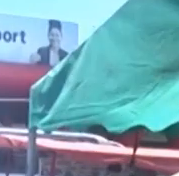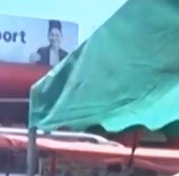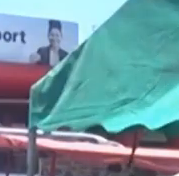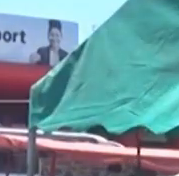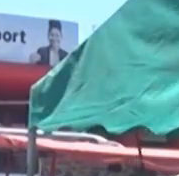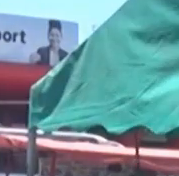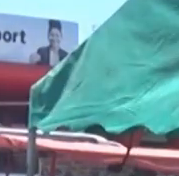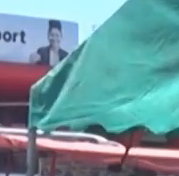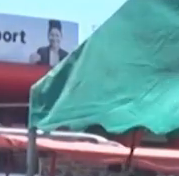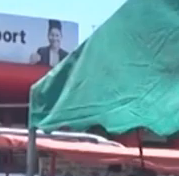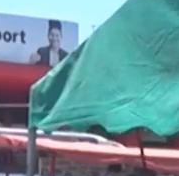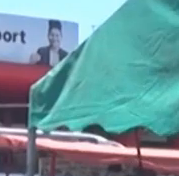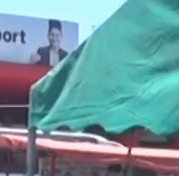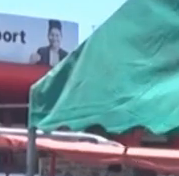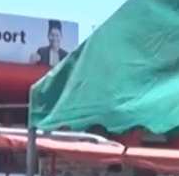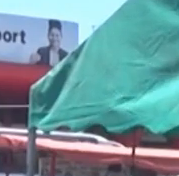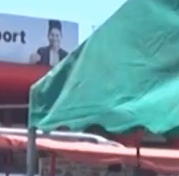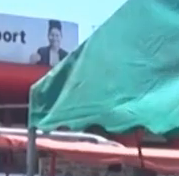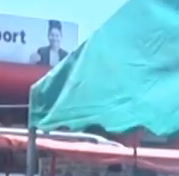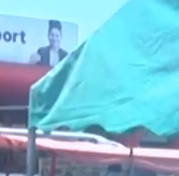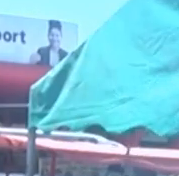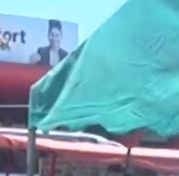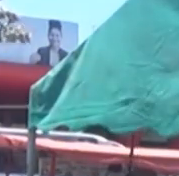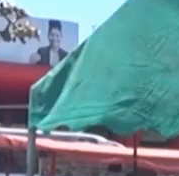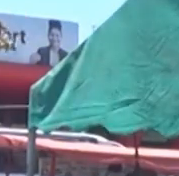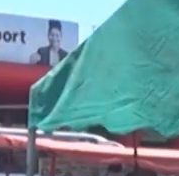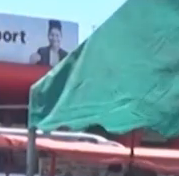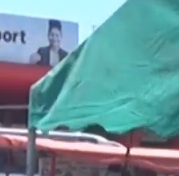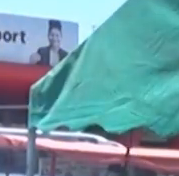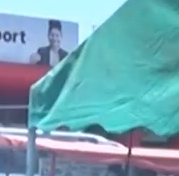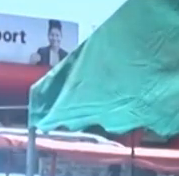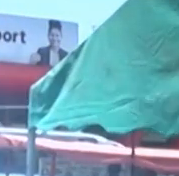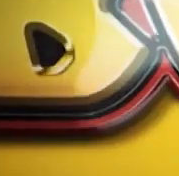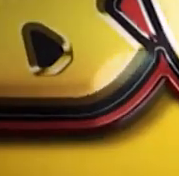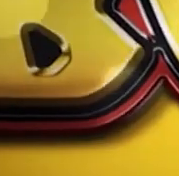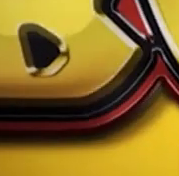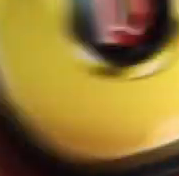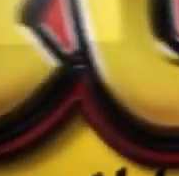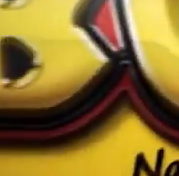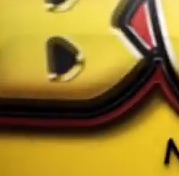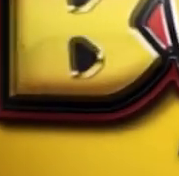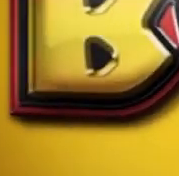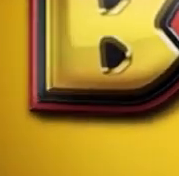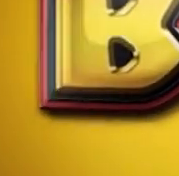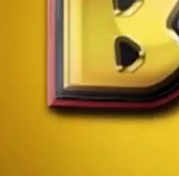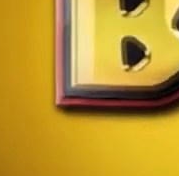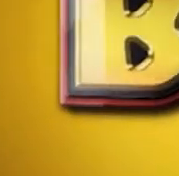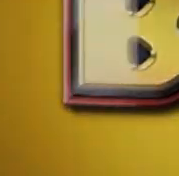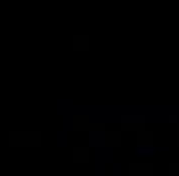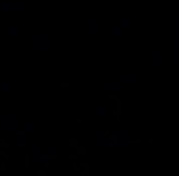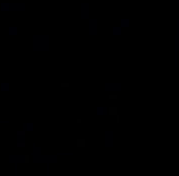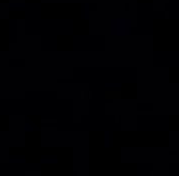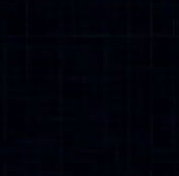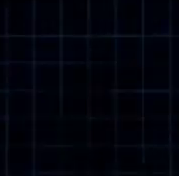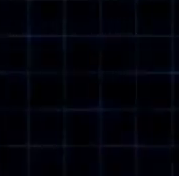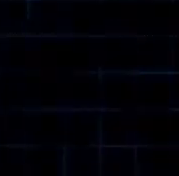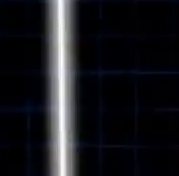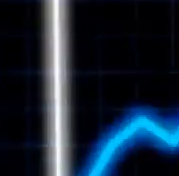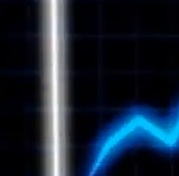Bula, alang gonoa, ilutoka, lutalita ka ng Bula FM, bertini nambang 2 NSR. Bula FM, nambang 2 NSR.